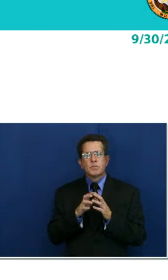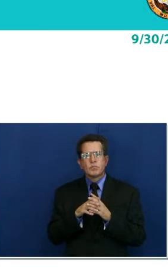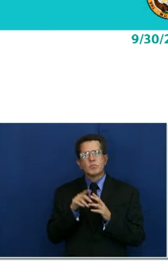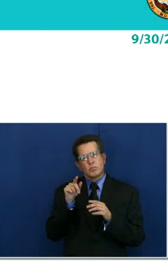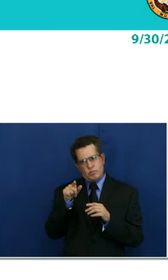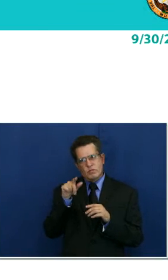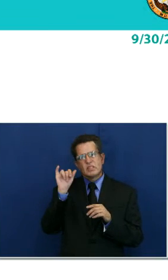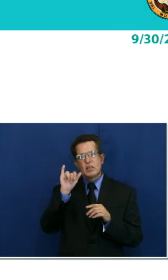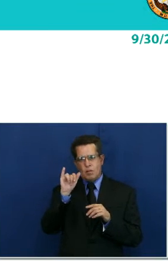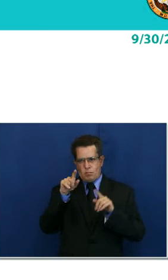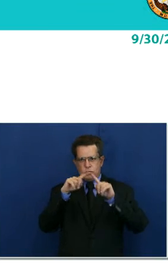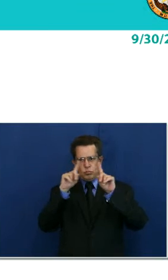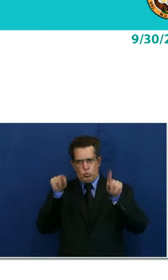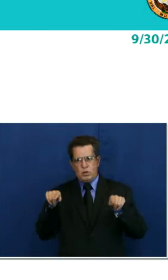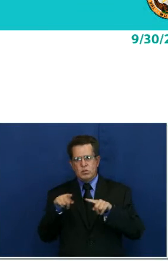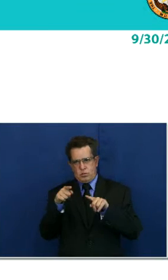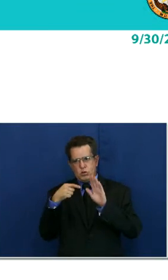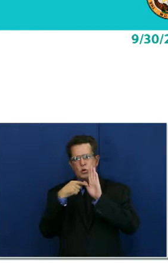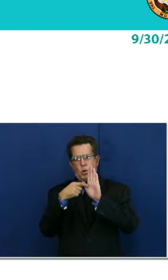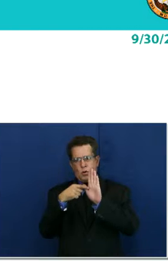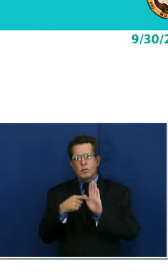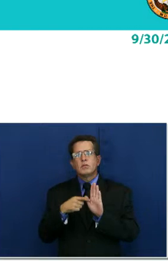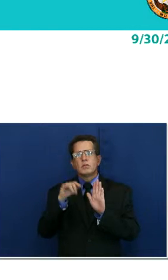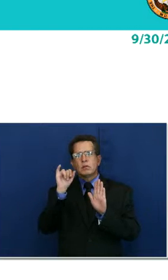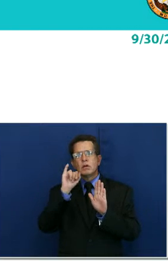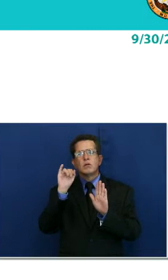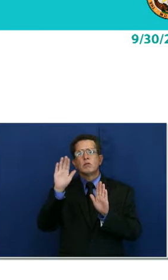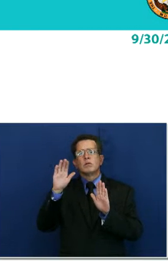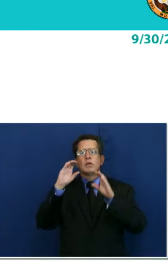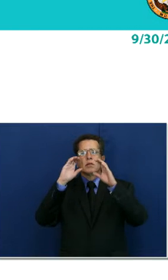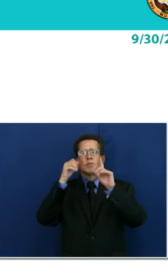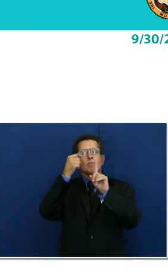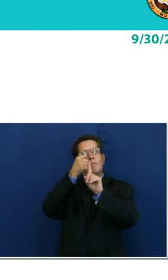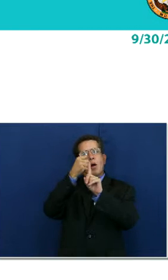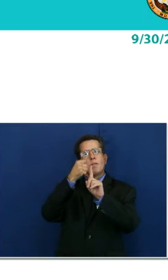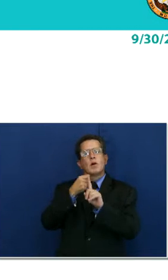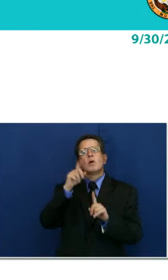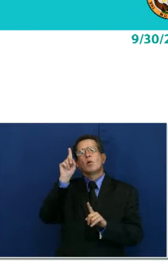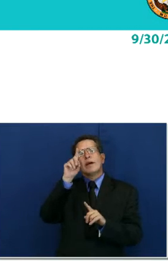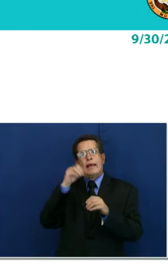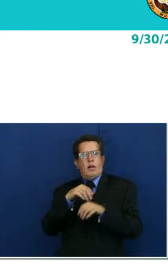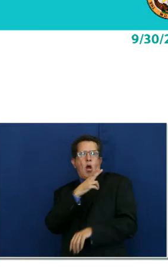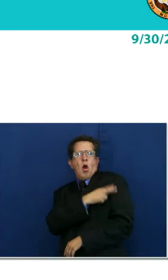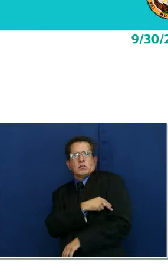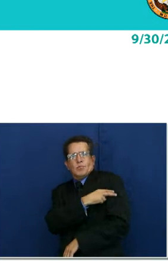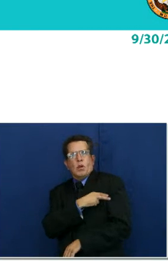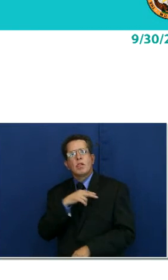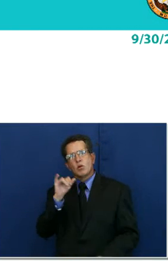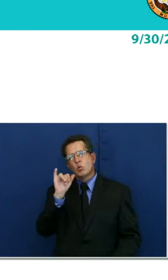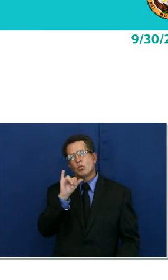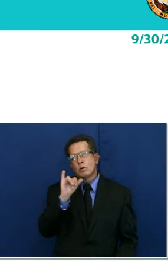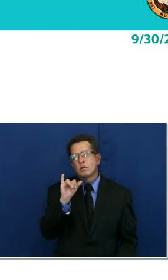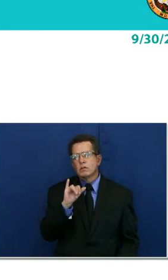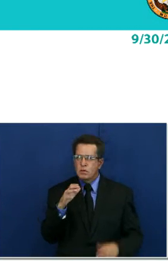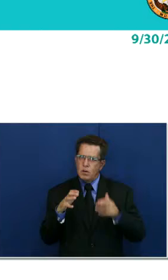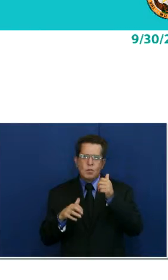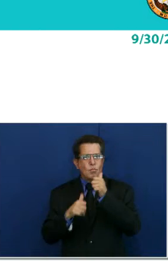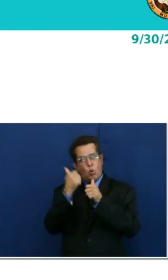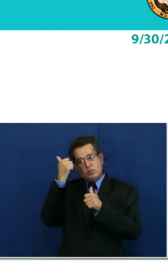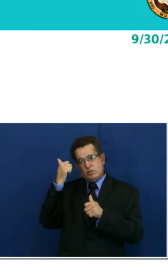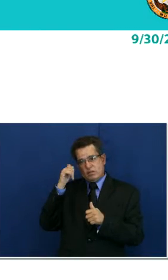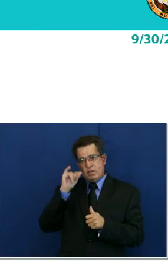This next slide talks about COVID-19 demographics related to hospitalizations. The majority of the